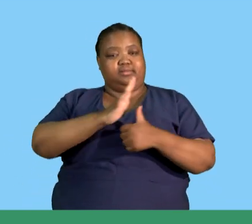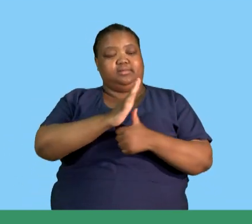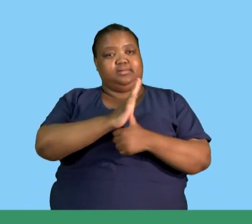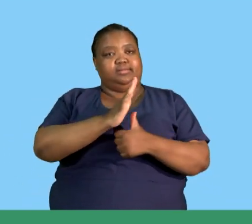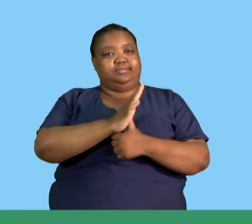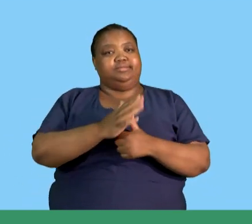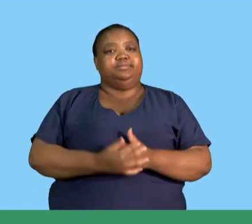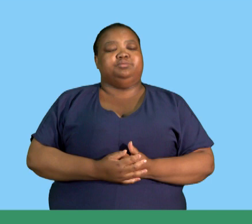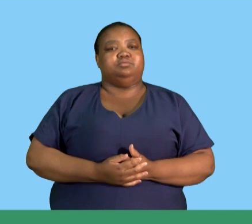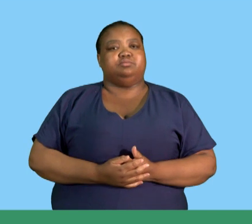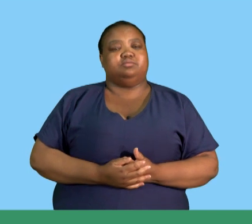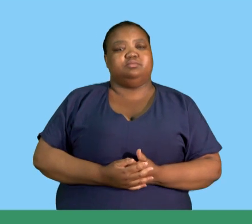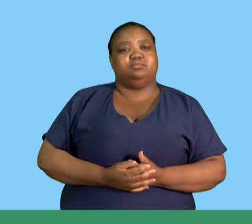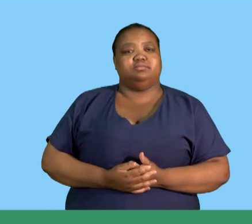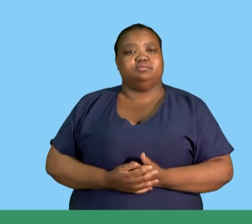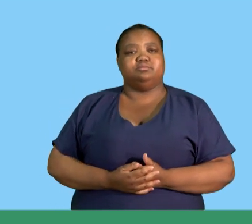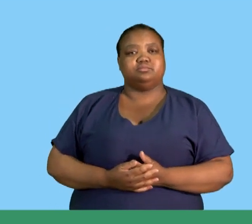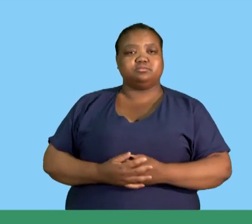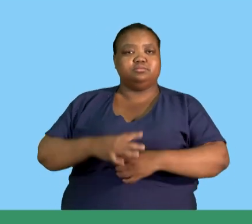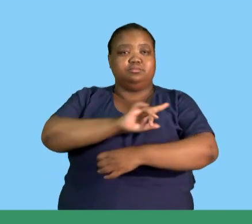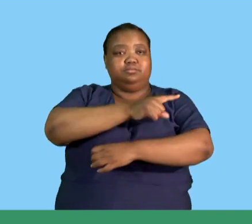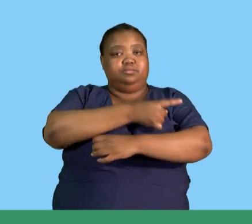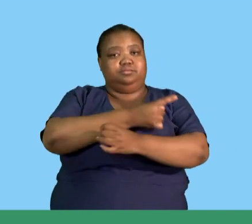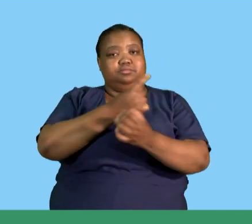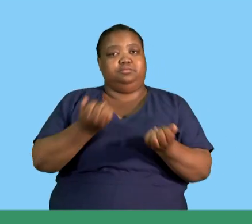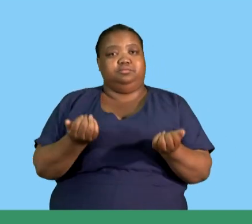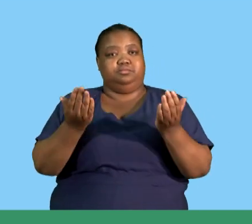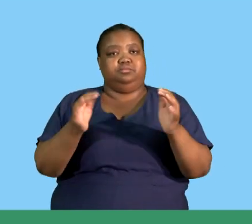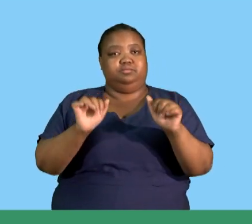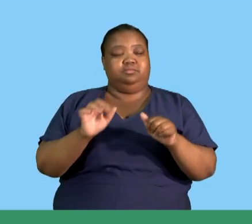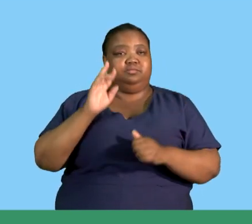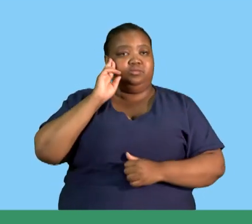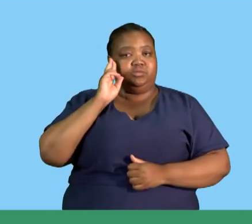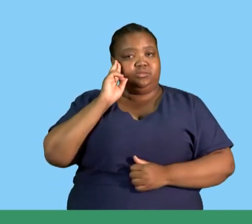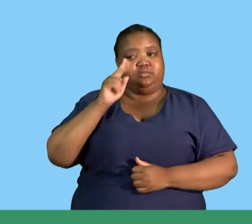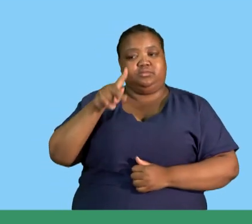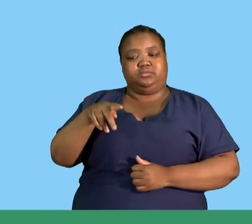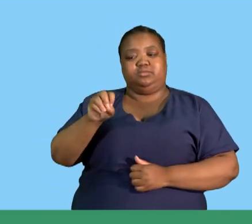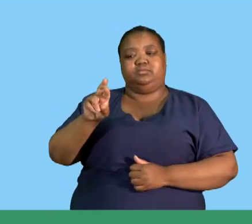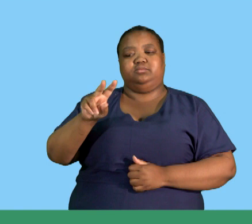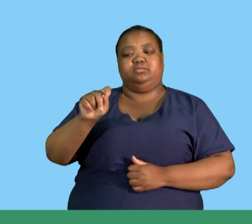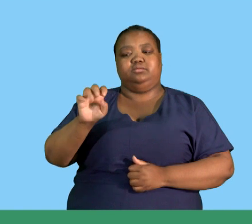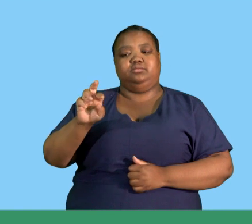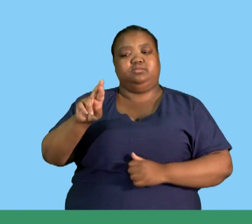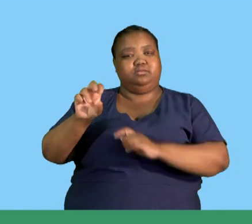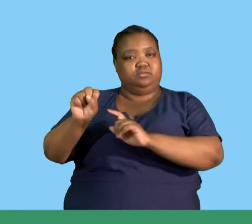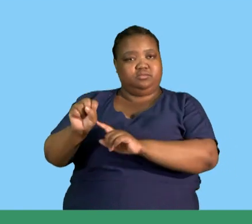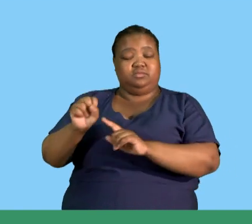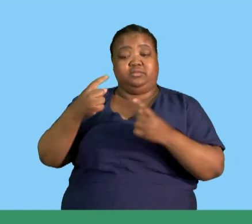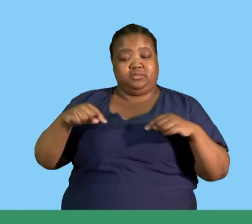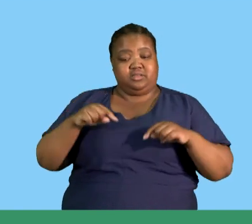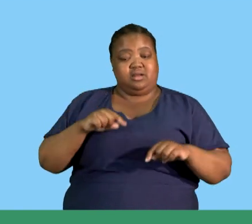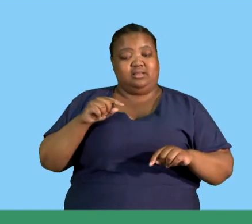first Porter's 5-force model. Right, with the power of suppliers here, remember with the Porter's 5-force model, we